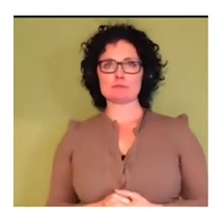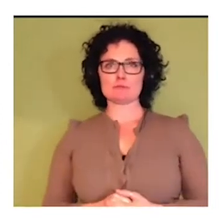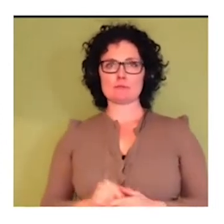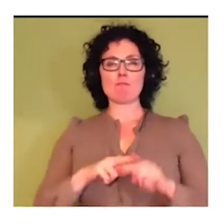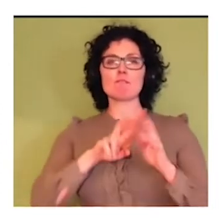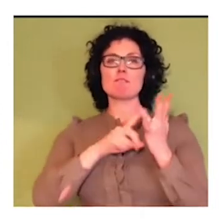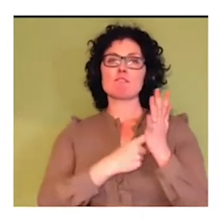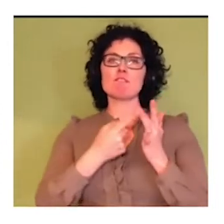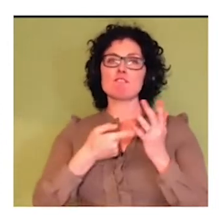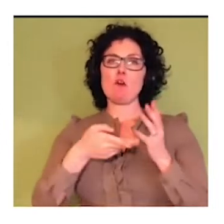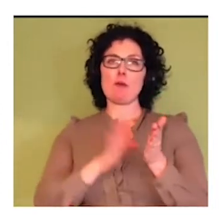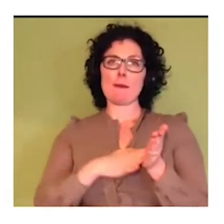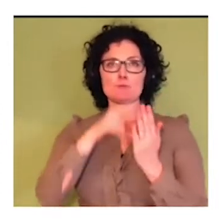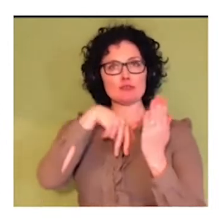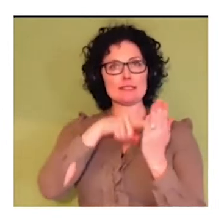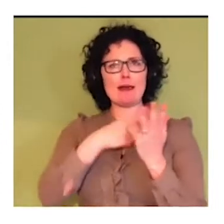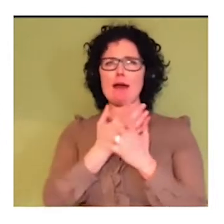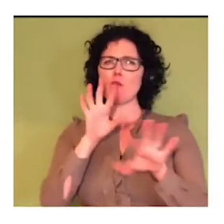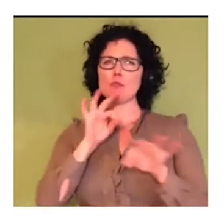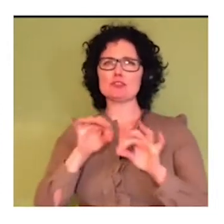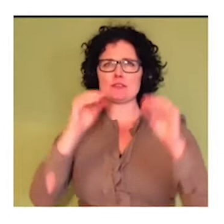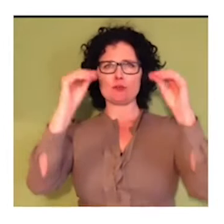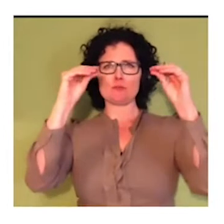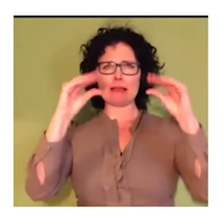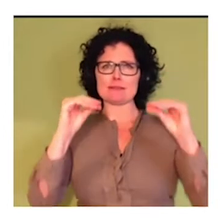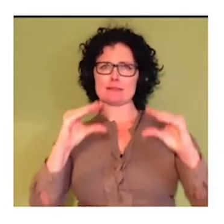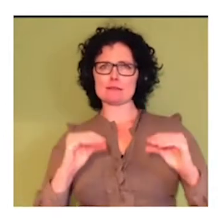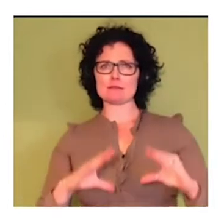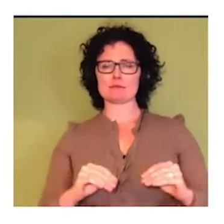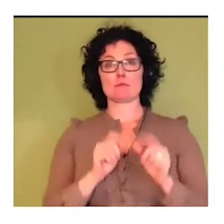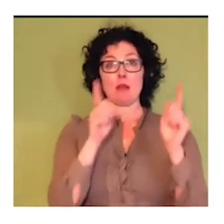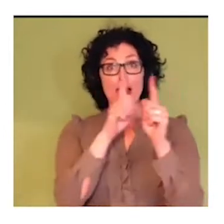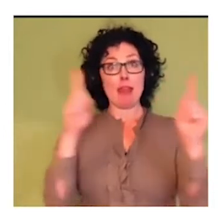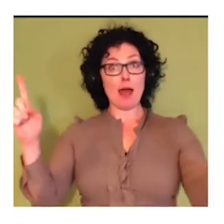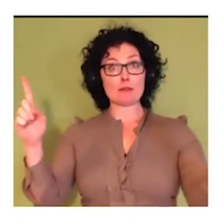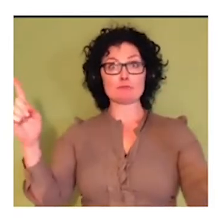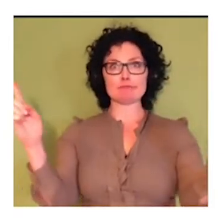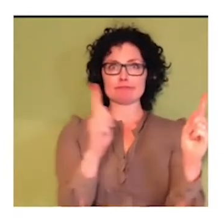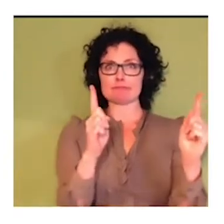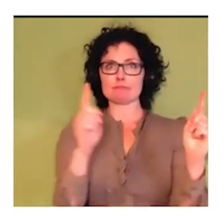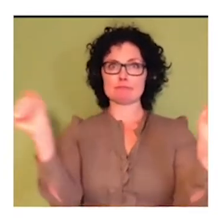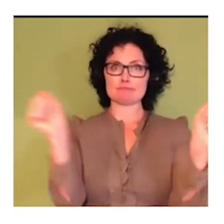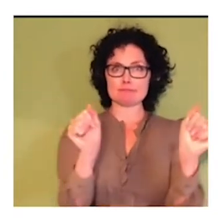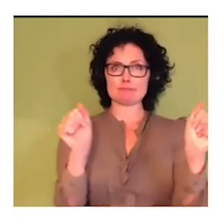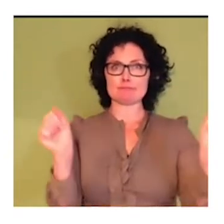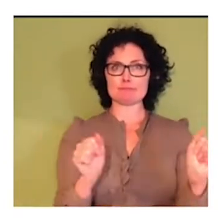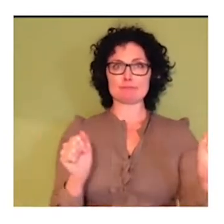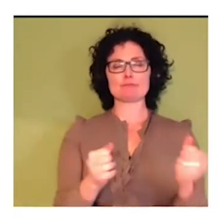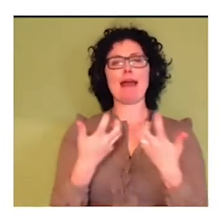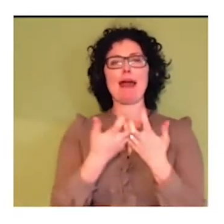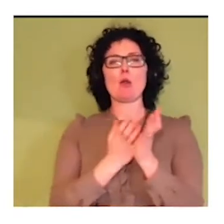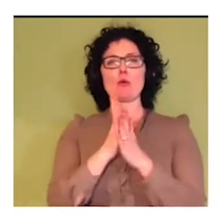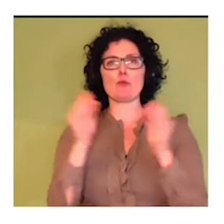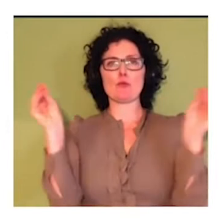has plenty of options for spacing control, so the line length can be shortened by increasing the margin. The